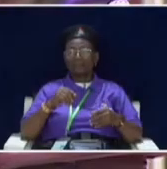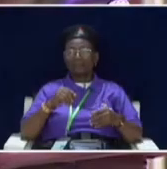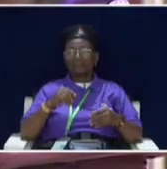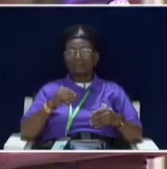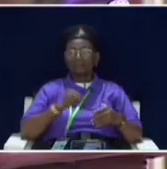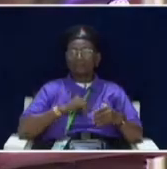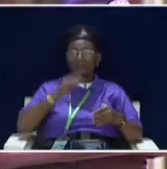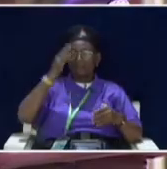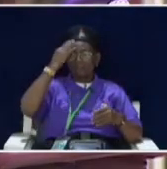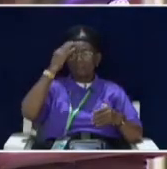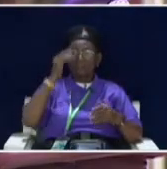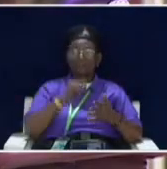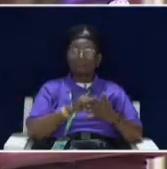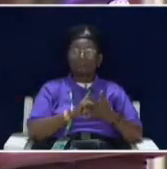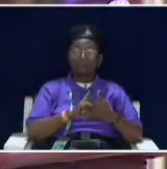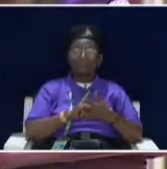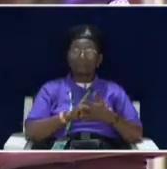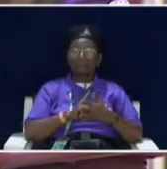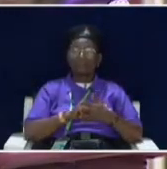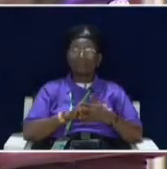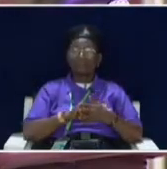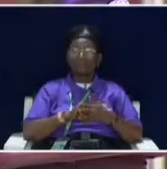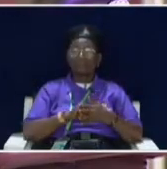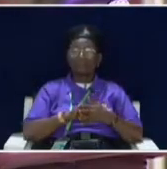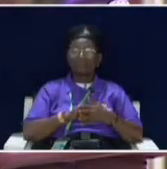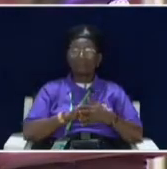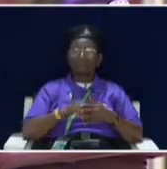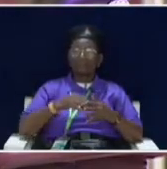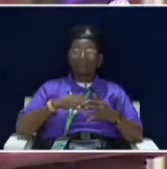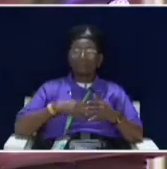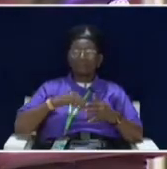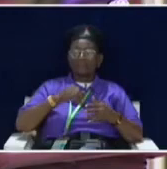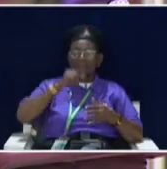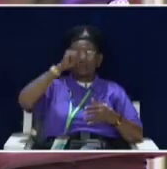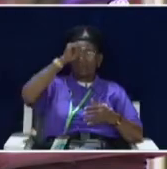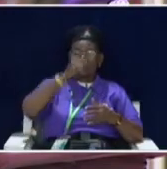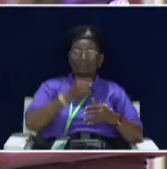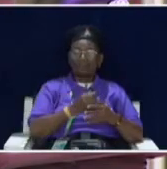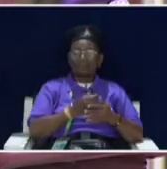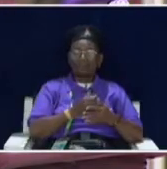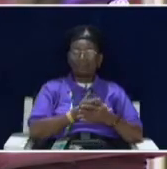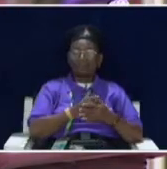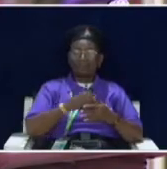I know that my son had made an altar